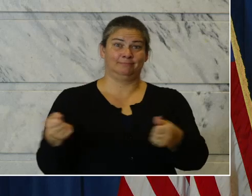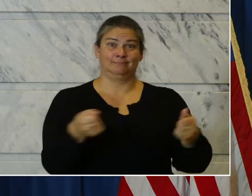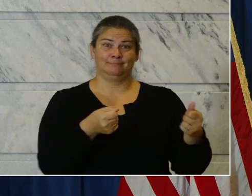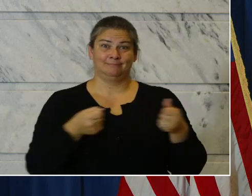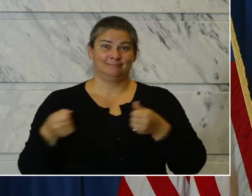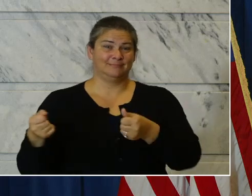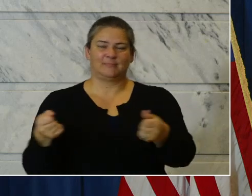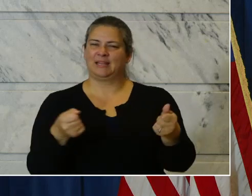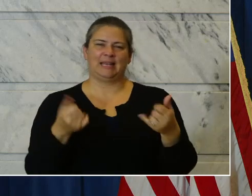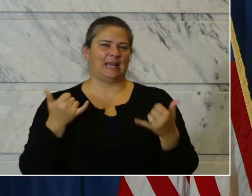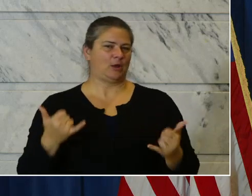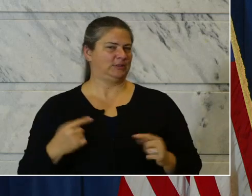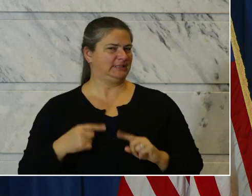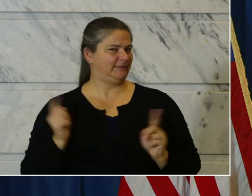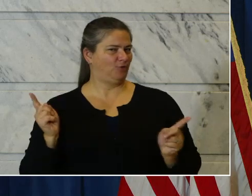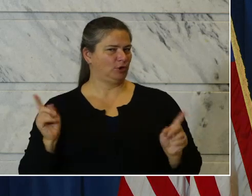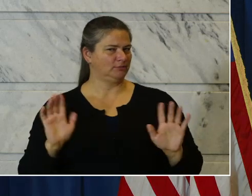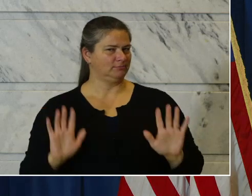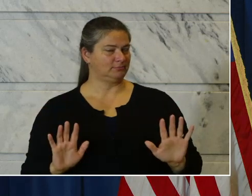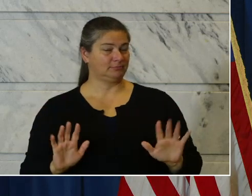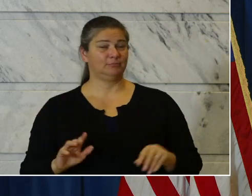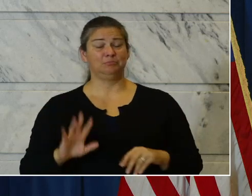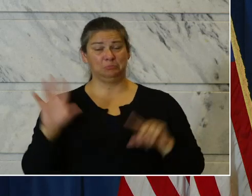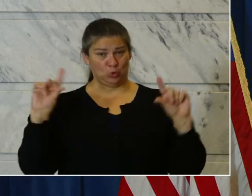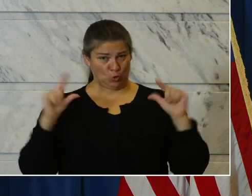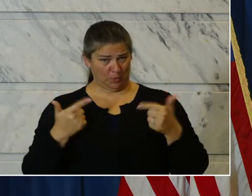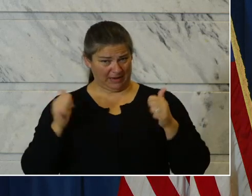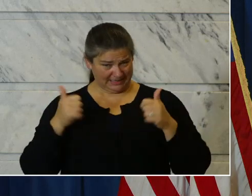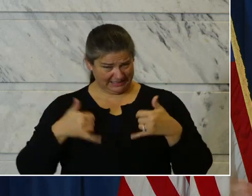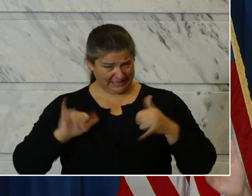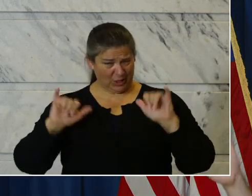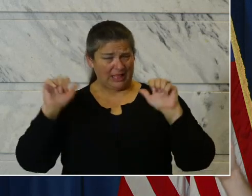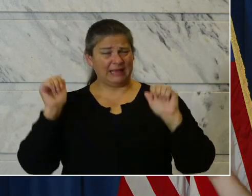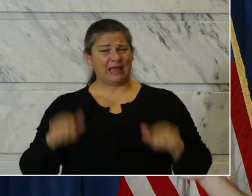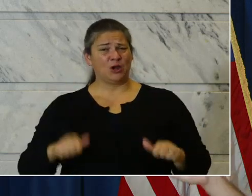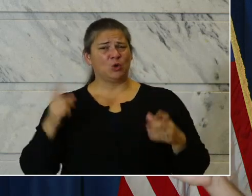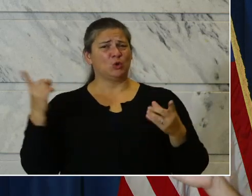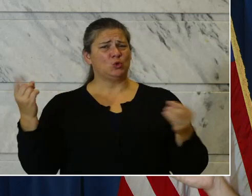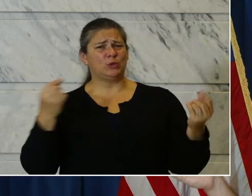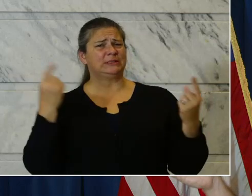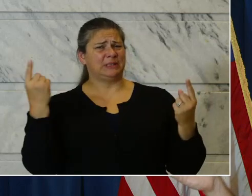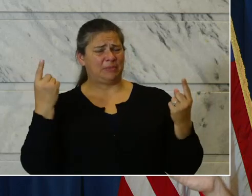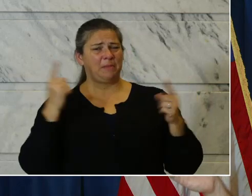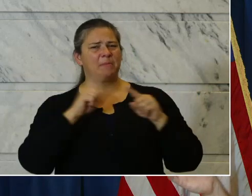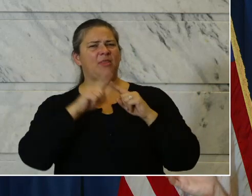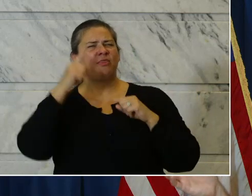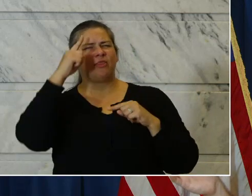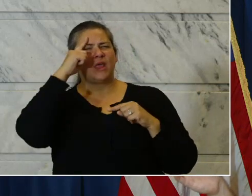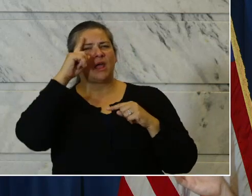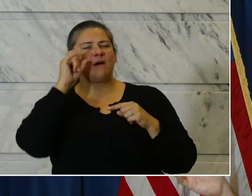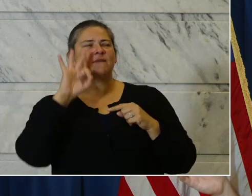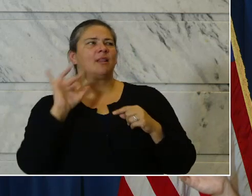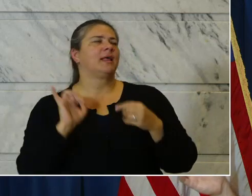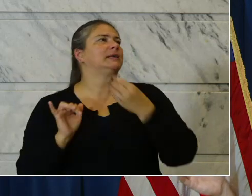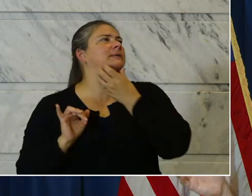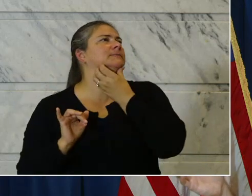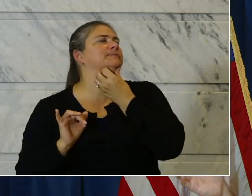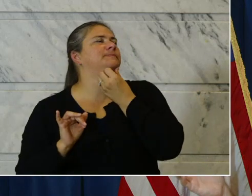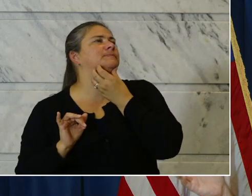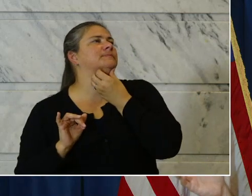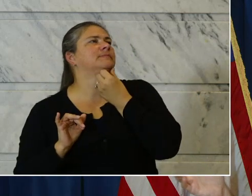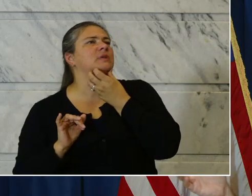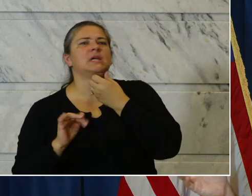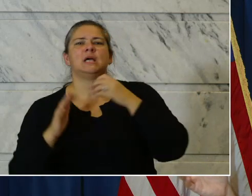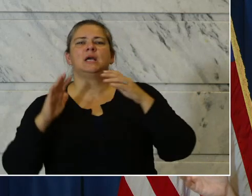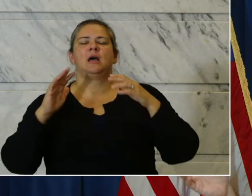it differently. So the groups can still do things that bring kids together, but think about a parade, a